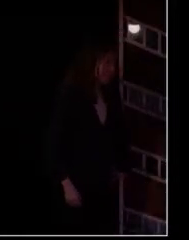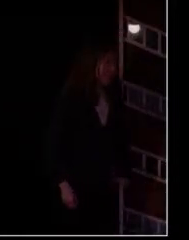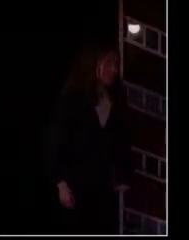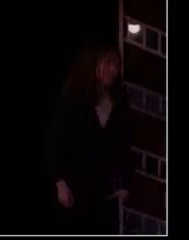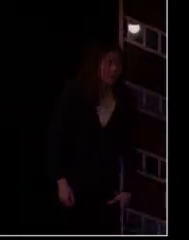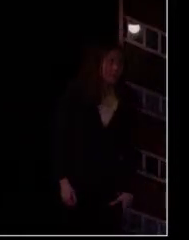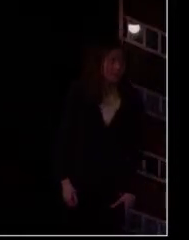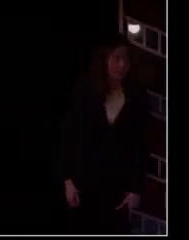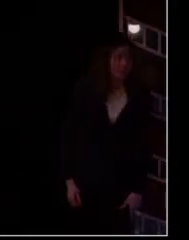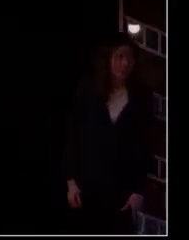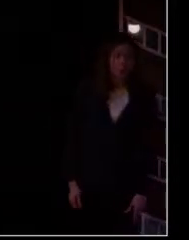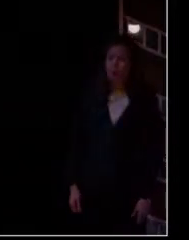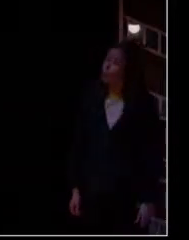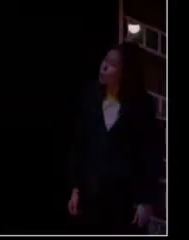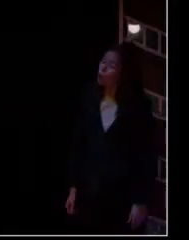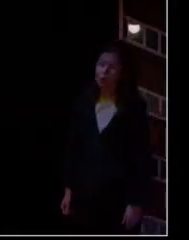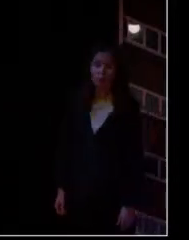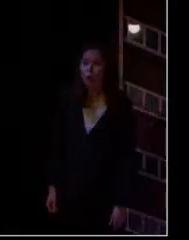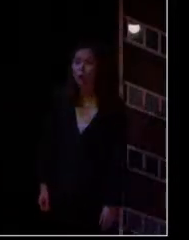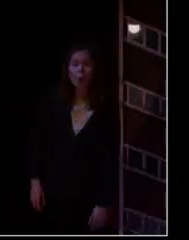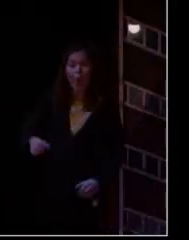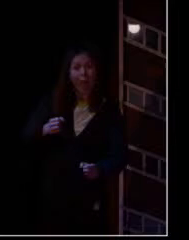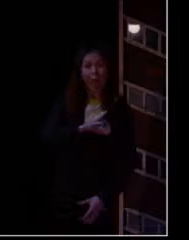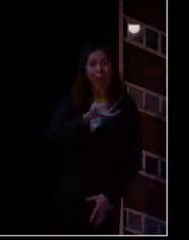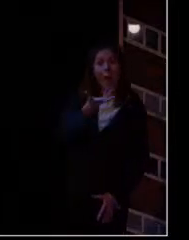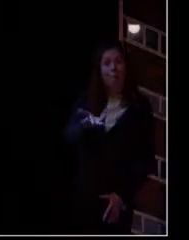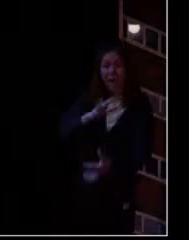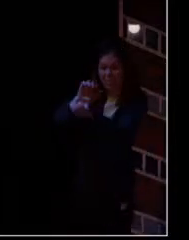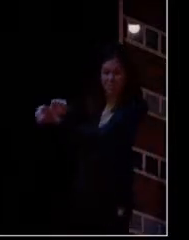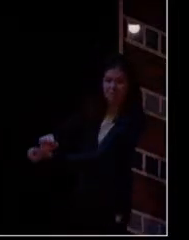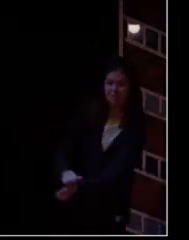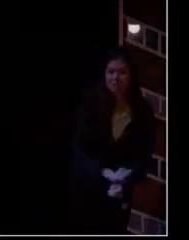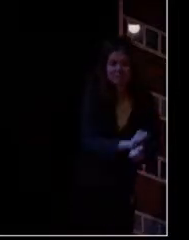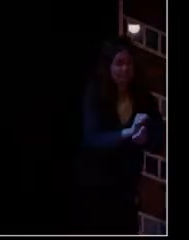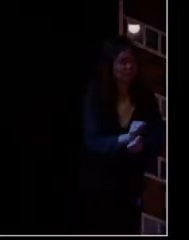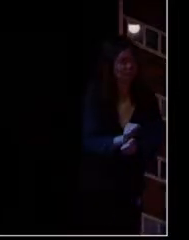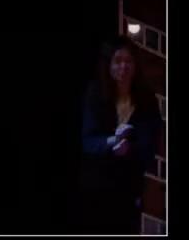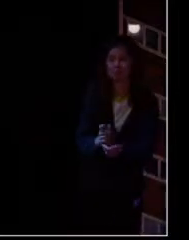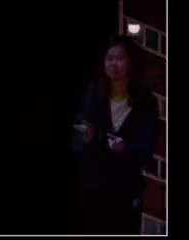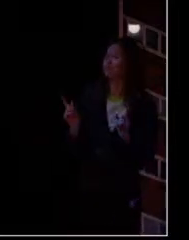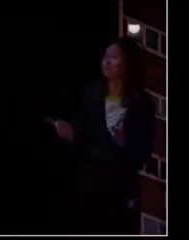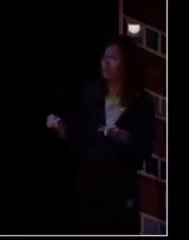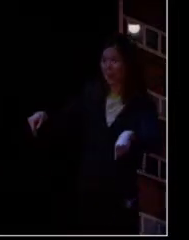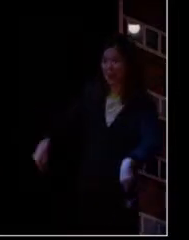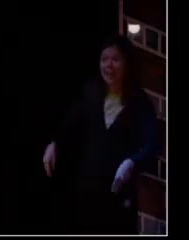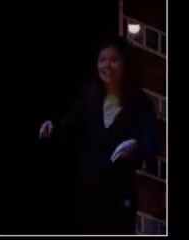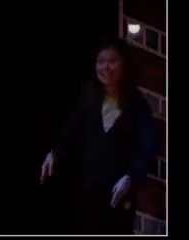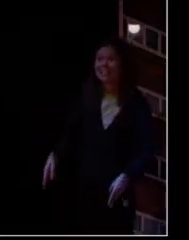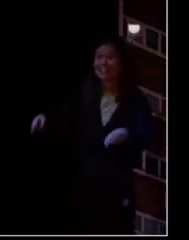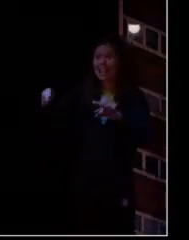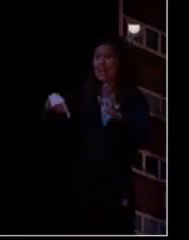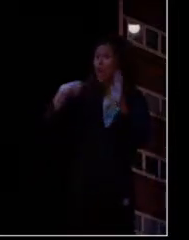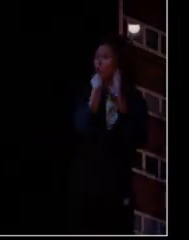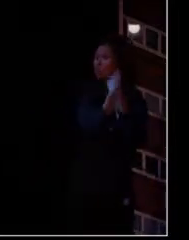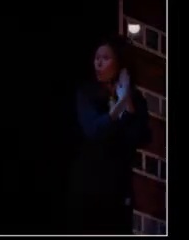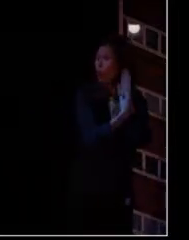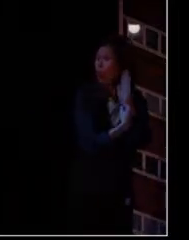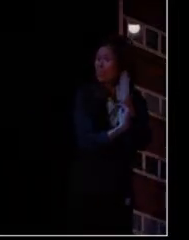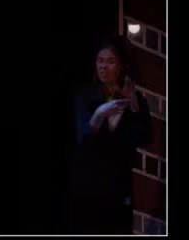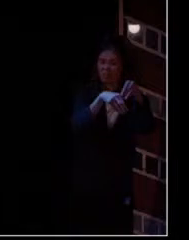This eager push to make no stain a stain colours outside the lines.